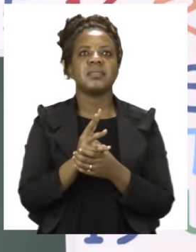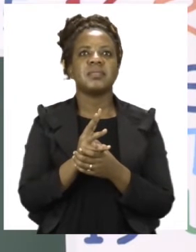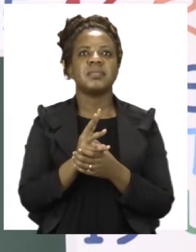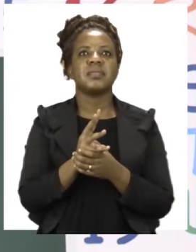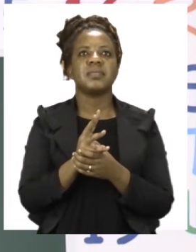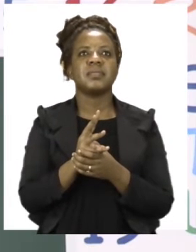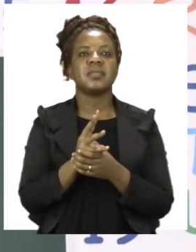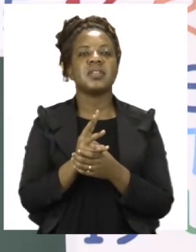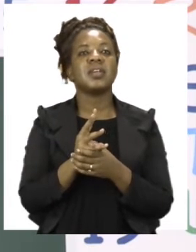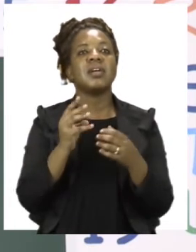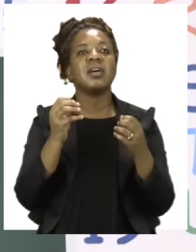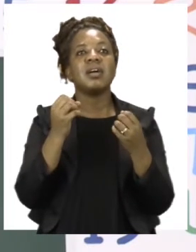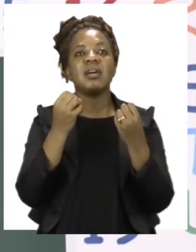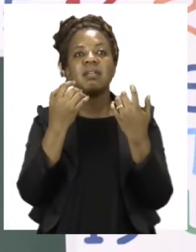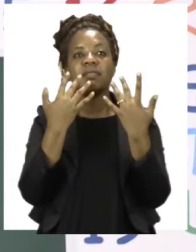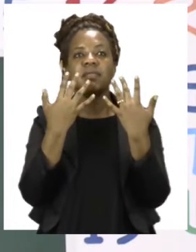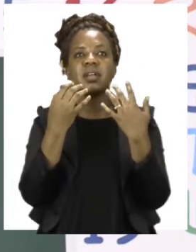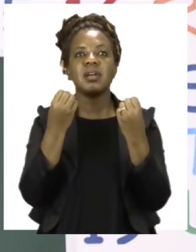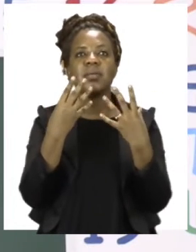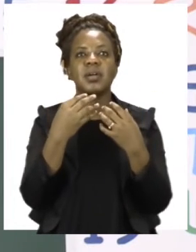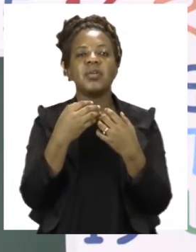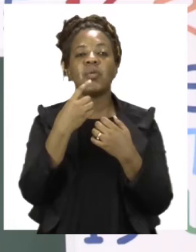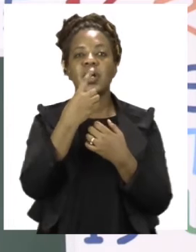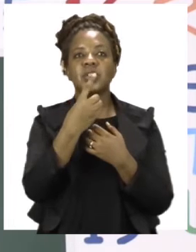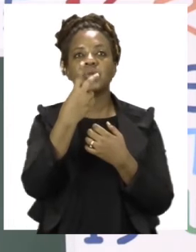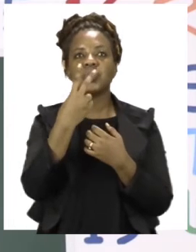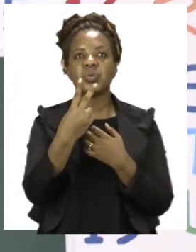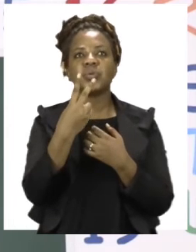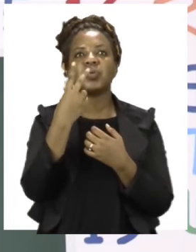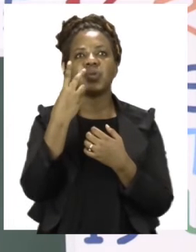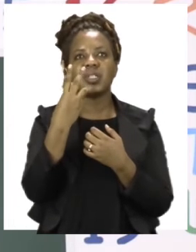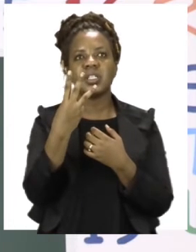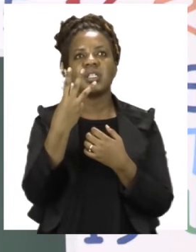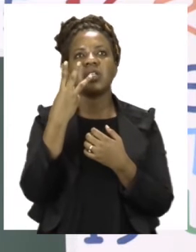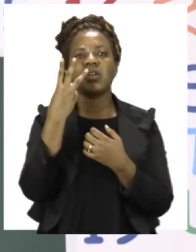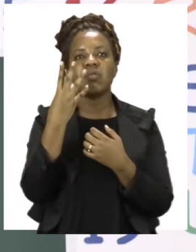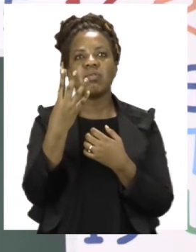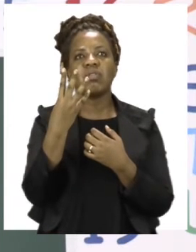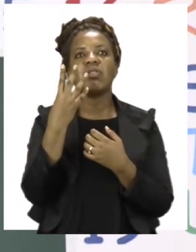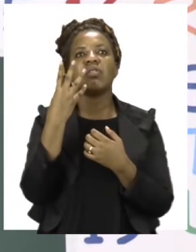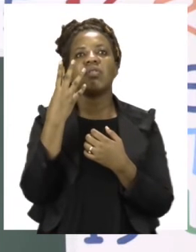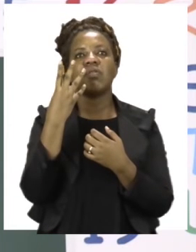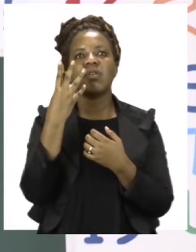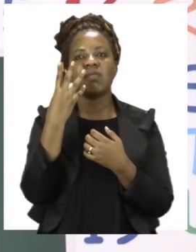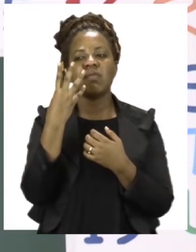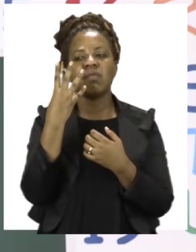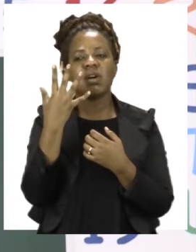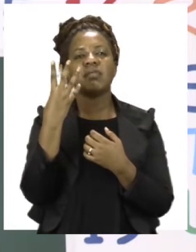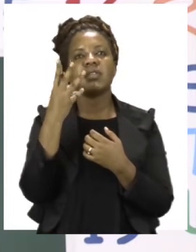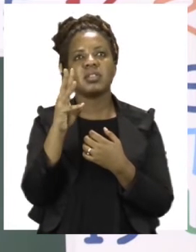how many fingers we actually have. We have 1, 2, 3, 4,